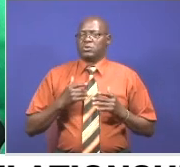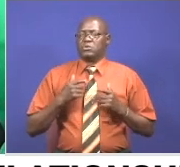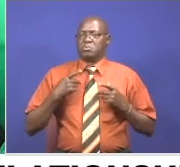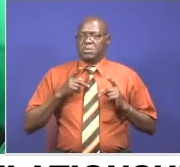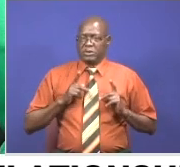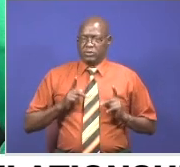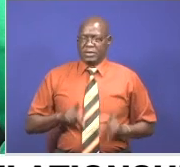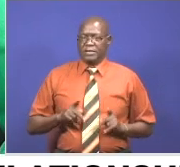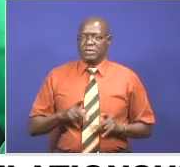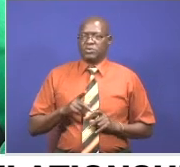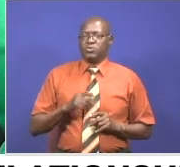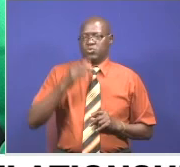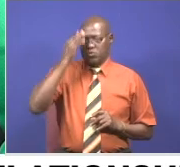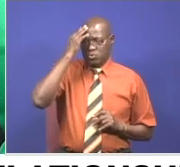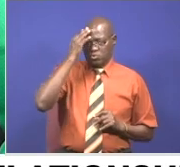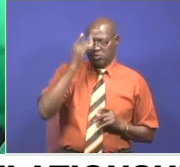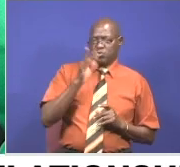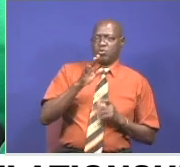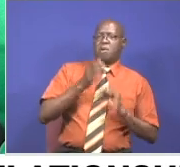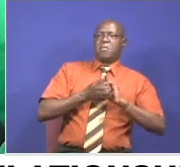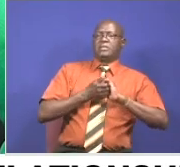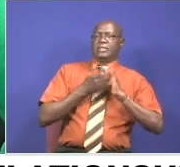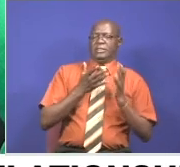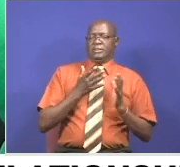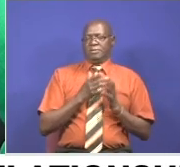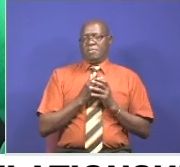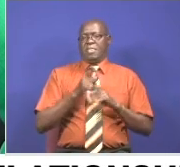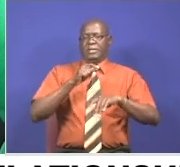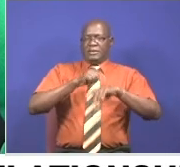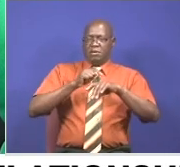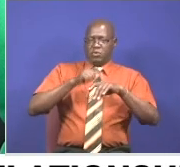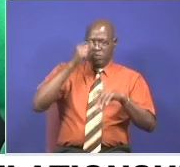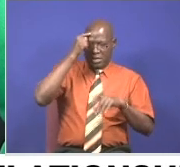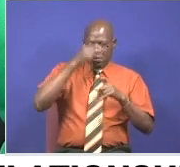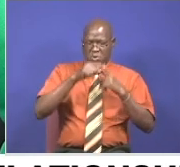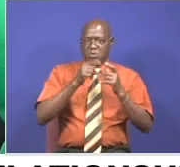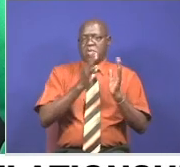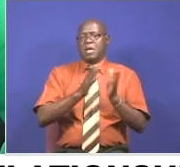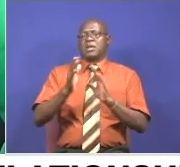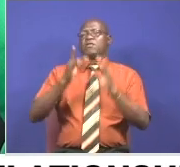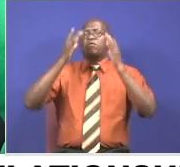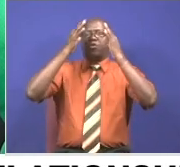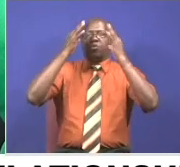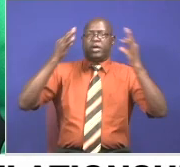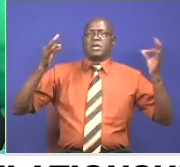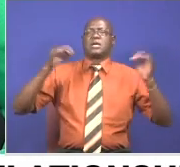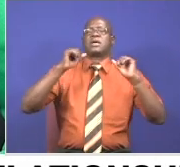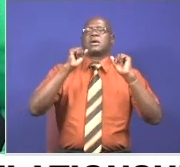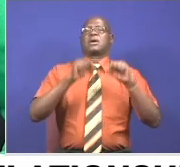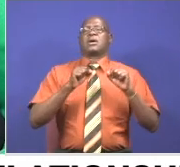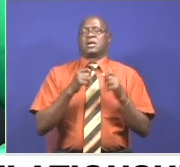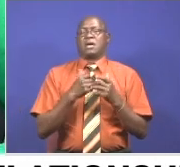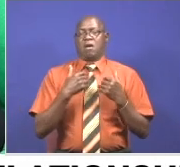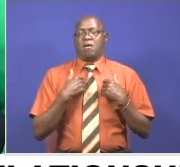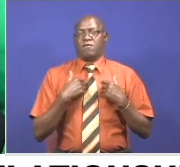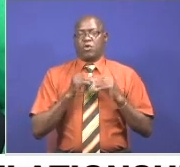know your partner's money personality. So that when now you are thinking about planning for a wedding, we can somehow have a